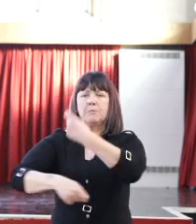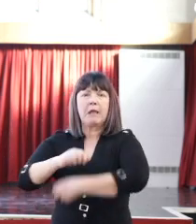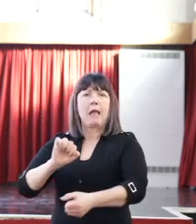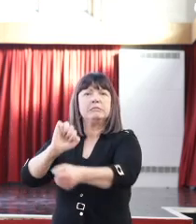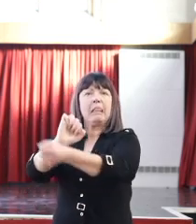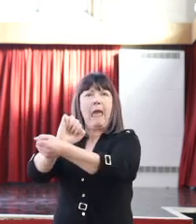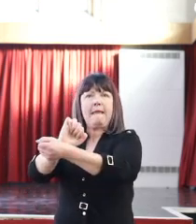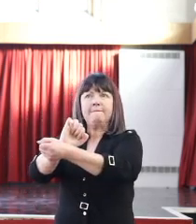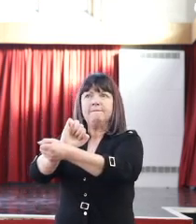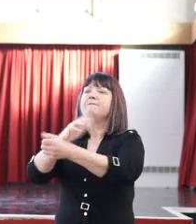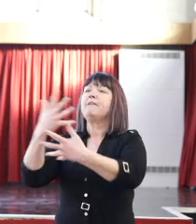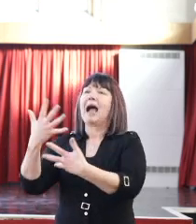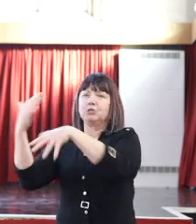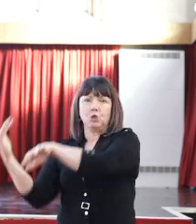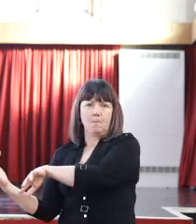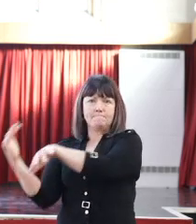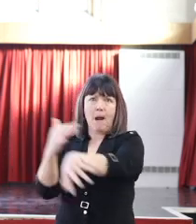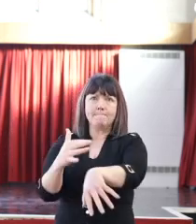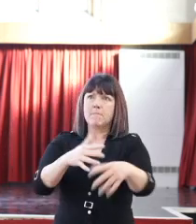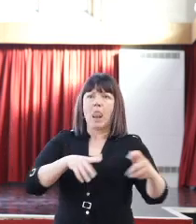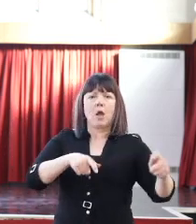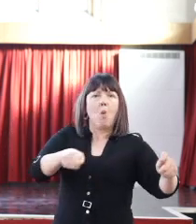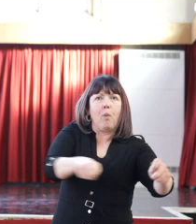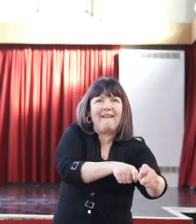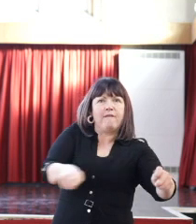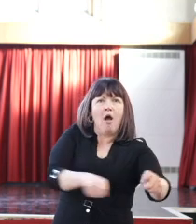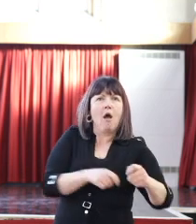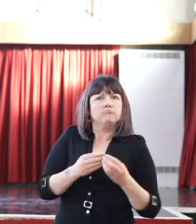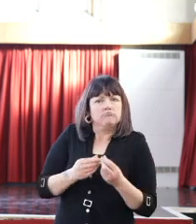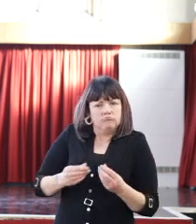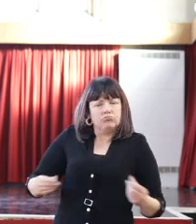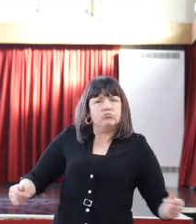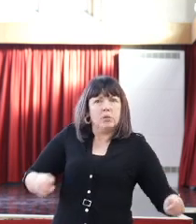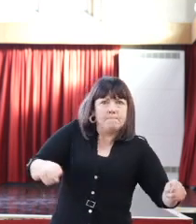work as a weaver, becoming the first African published in all of Britain.